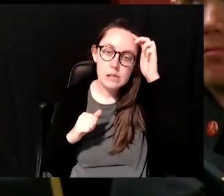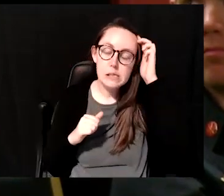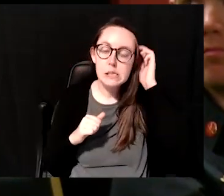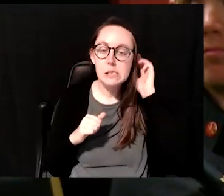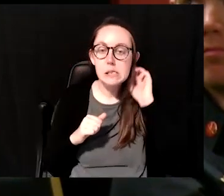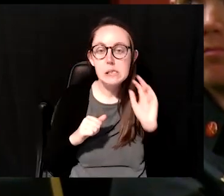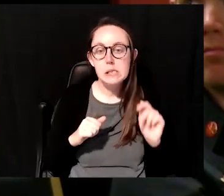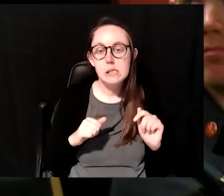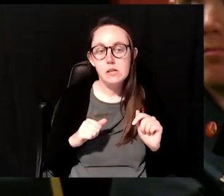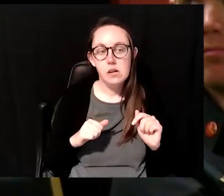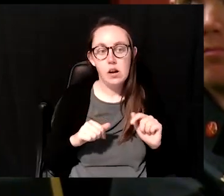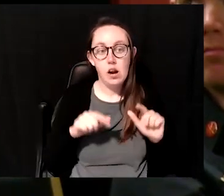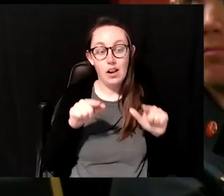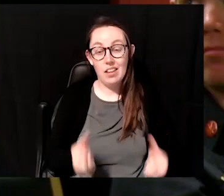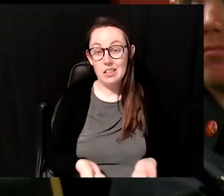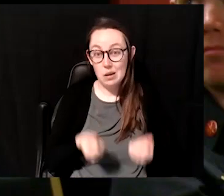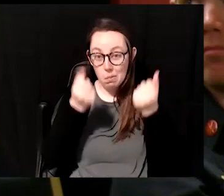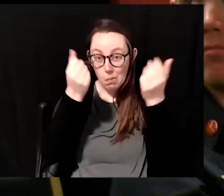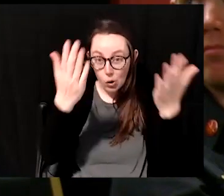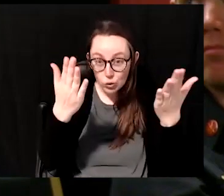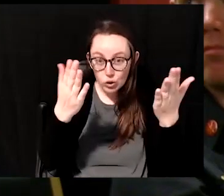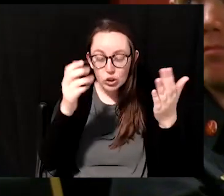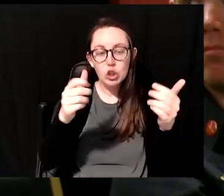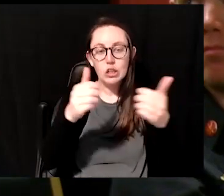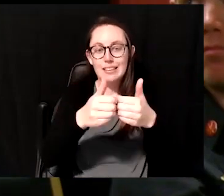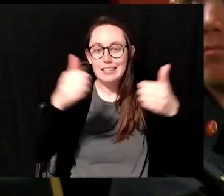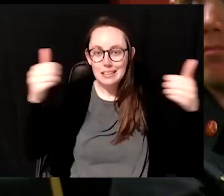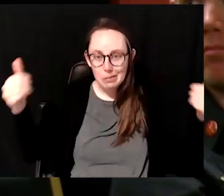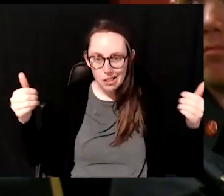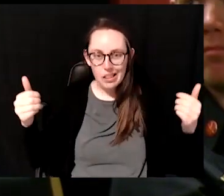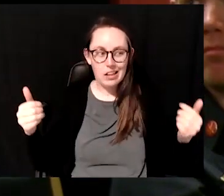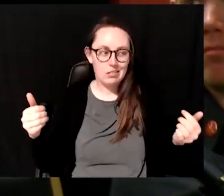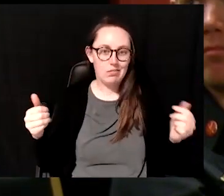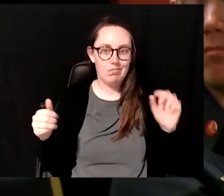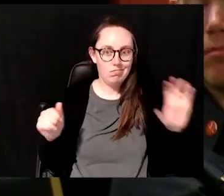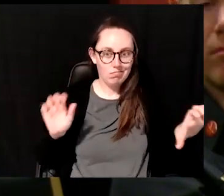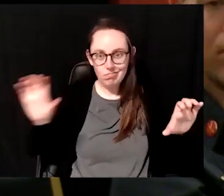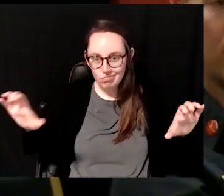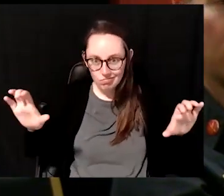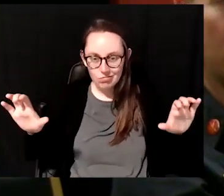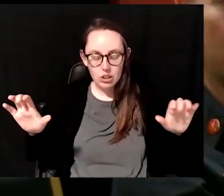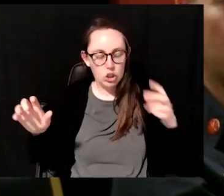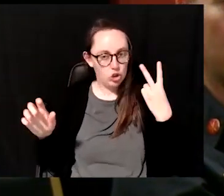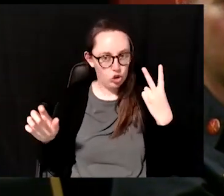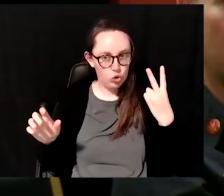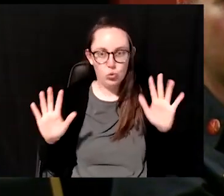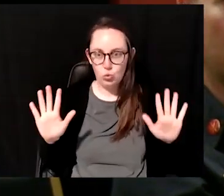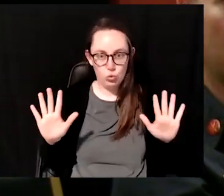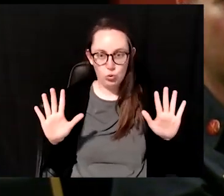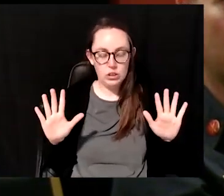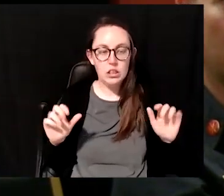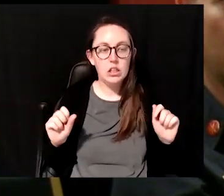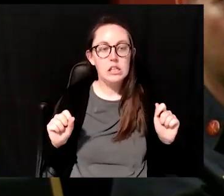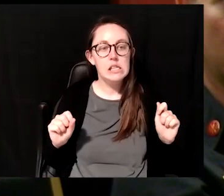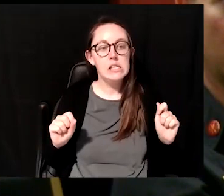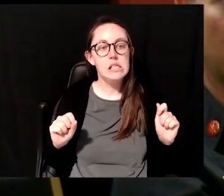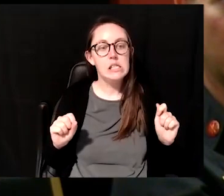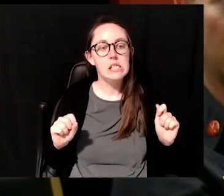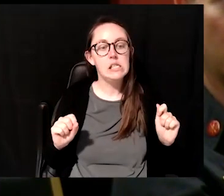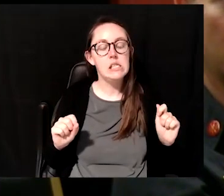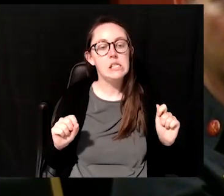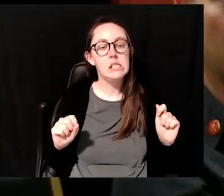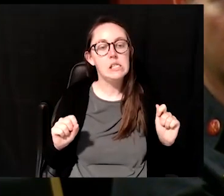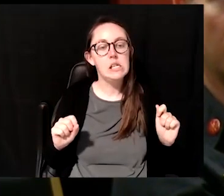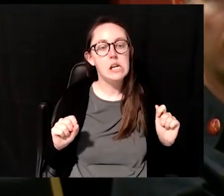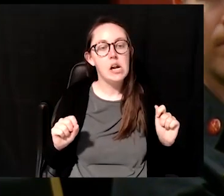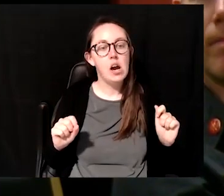that this motion should be split into as Tim had alluded to um because I have a lot less of a problem